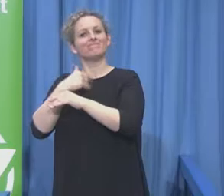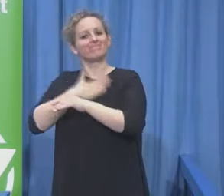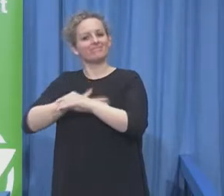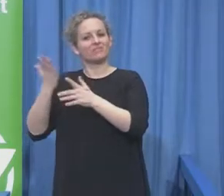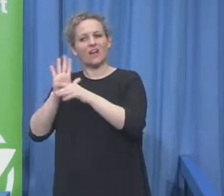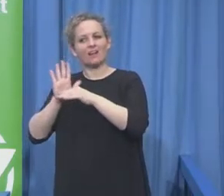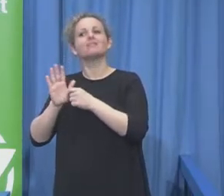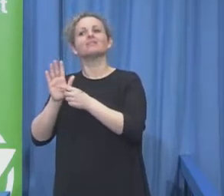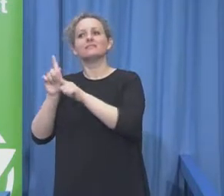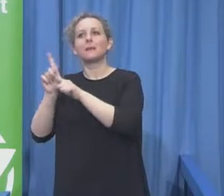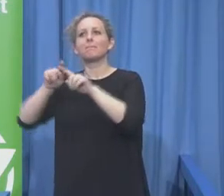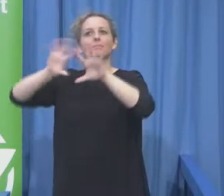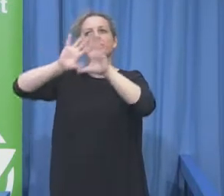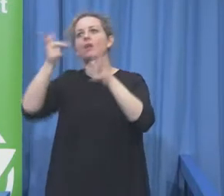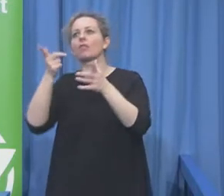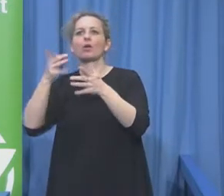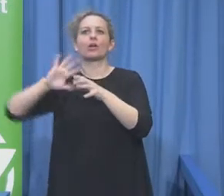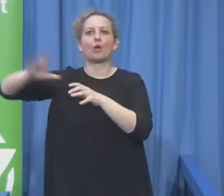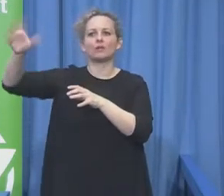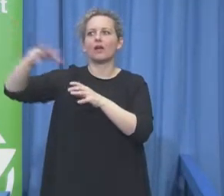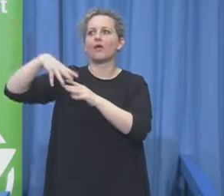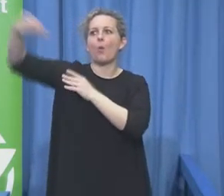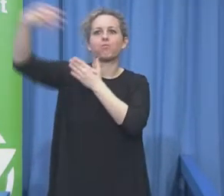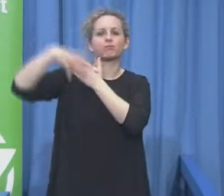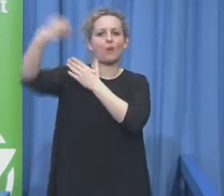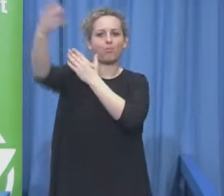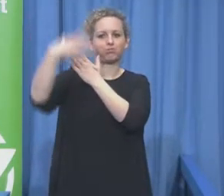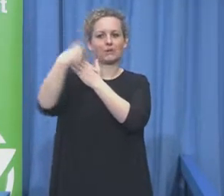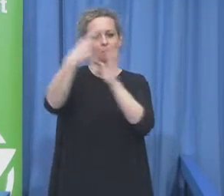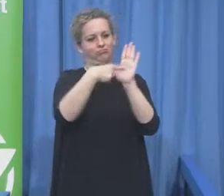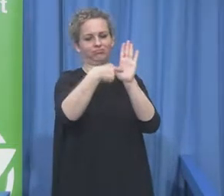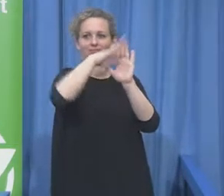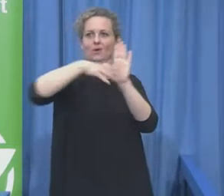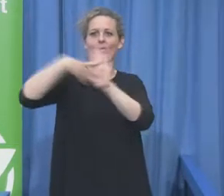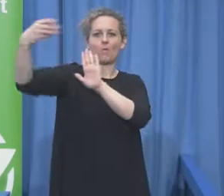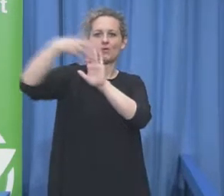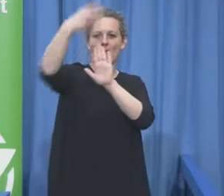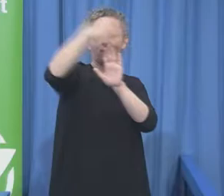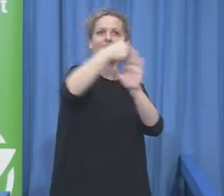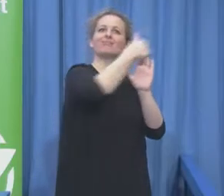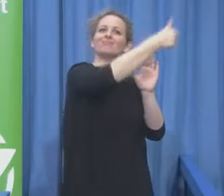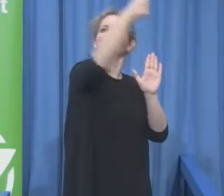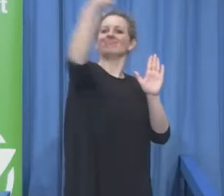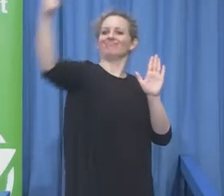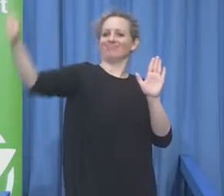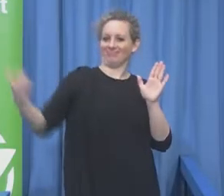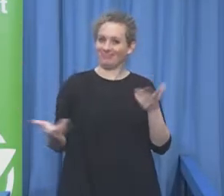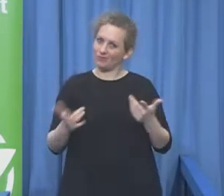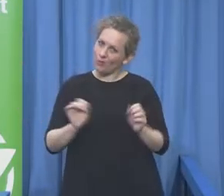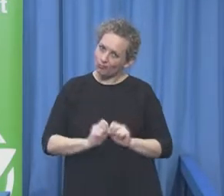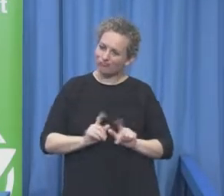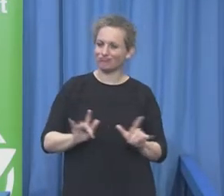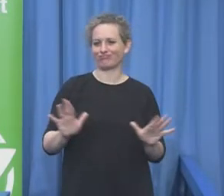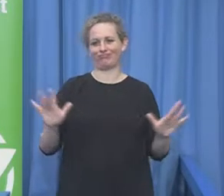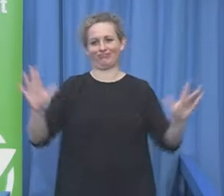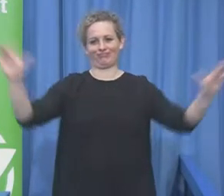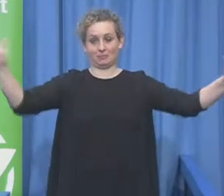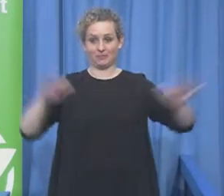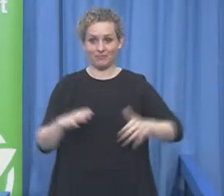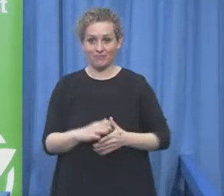So having our lessons learned and building blocks, due to political reason when the state bifurcated and the MOU what we had government